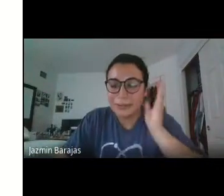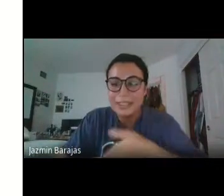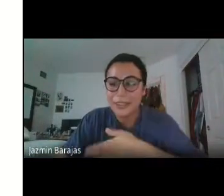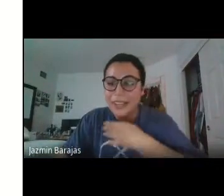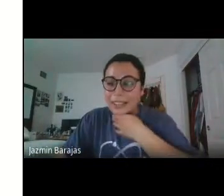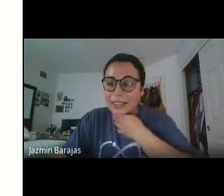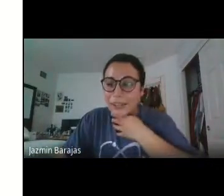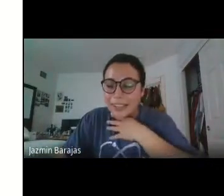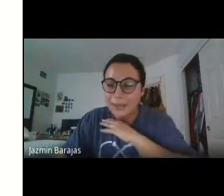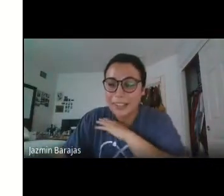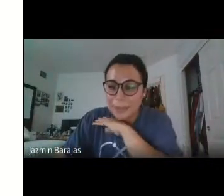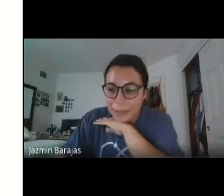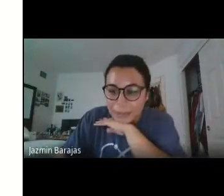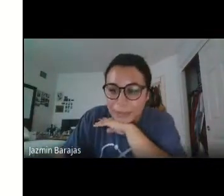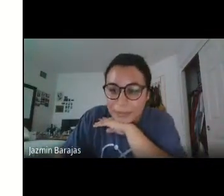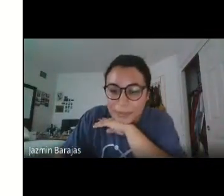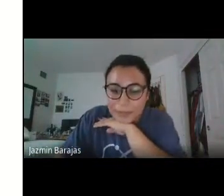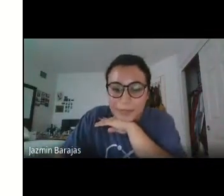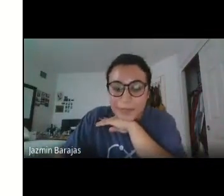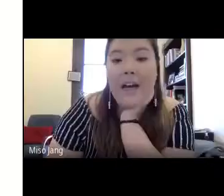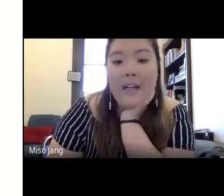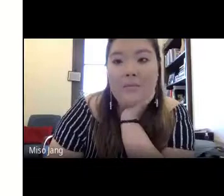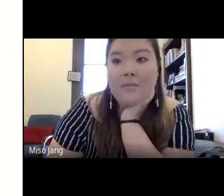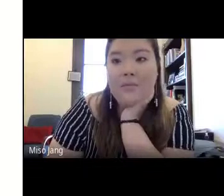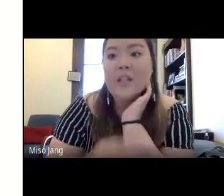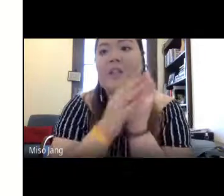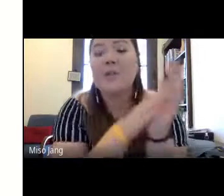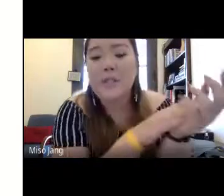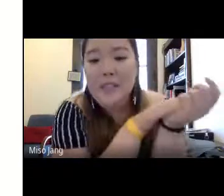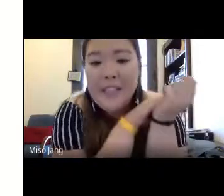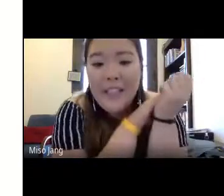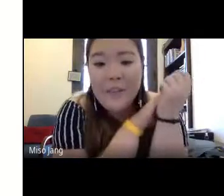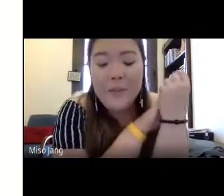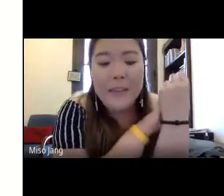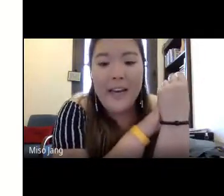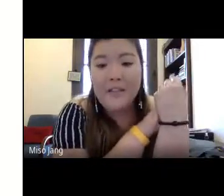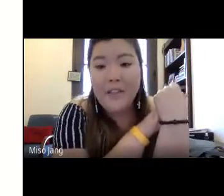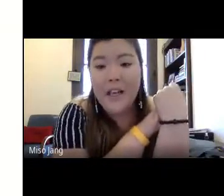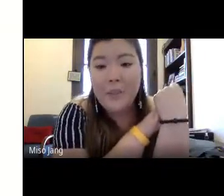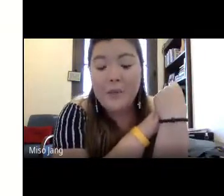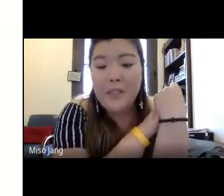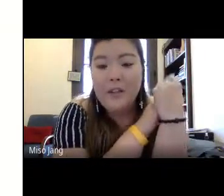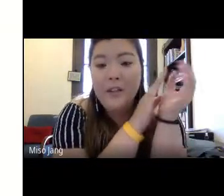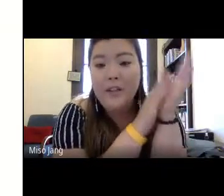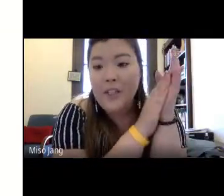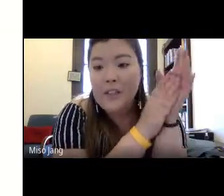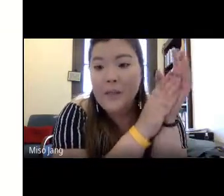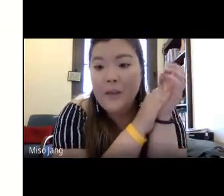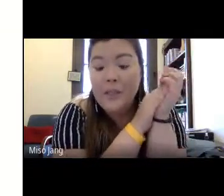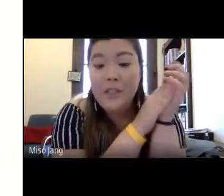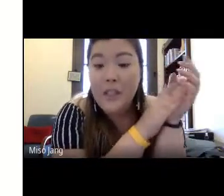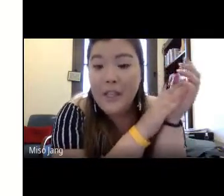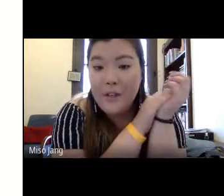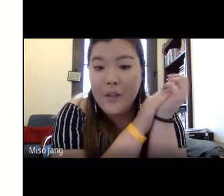I believe Miso had a closing comment as well. Yeah, thank you all so much for staying a few minutes after. I will be sharing all the videos